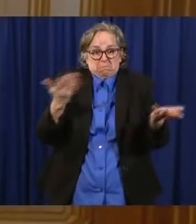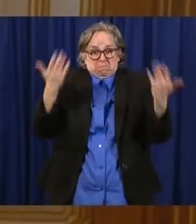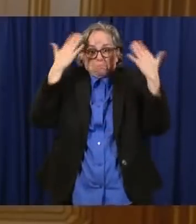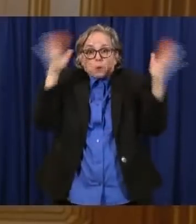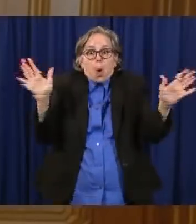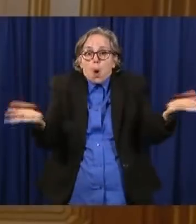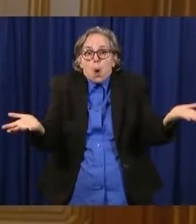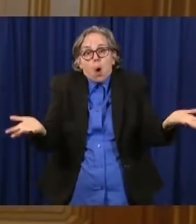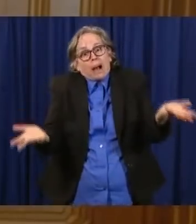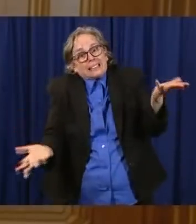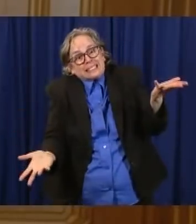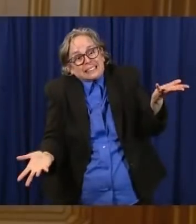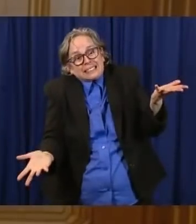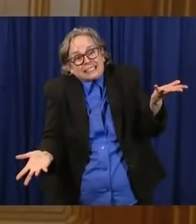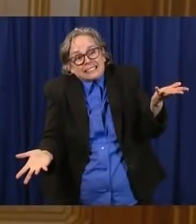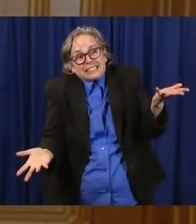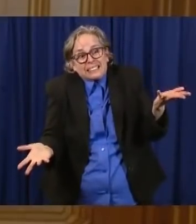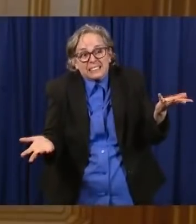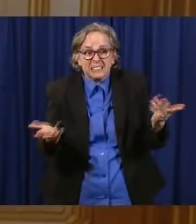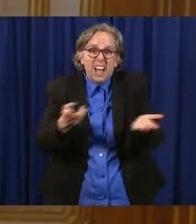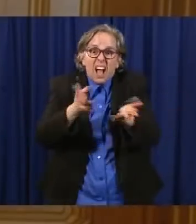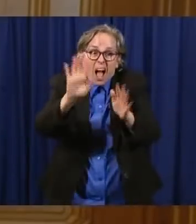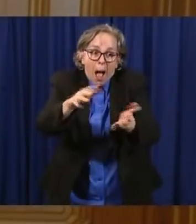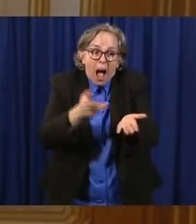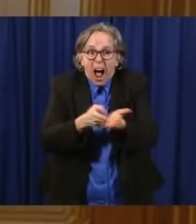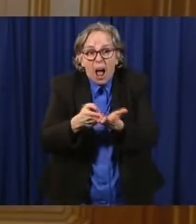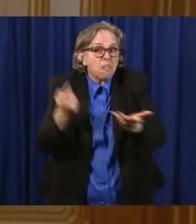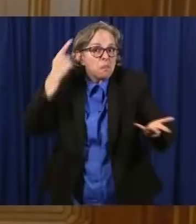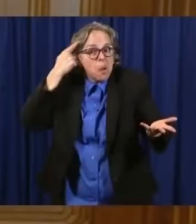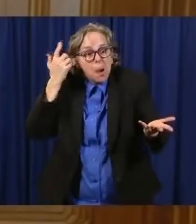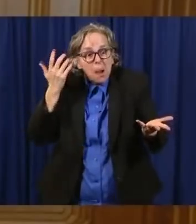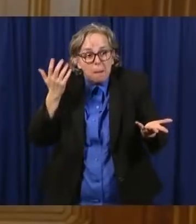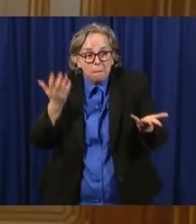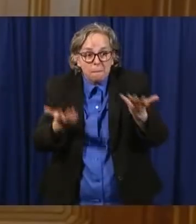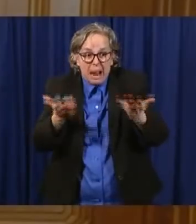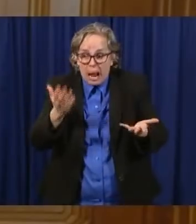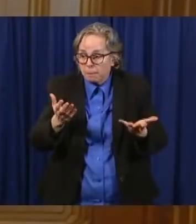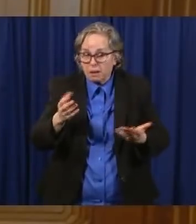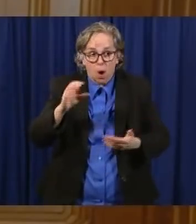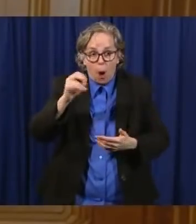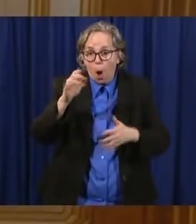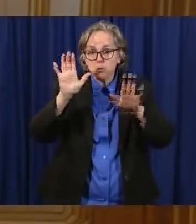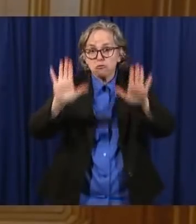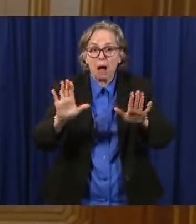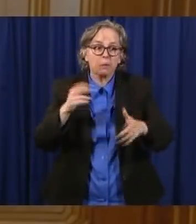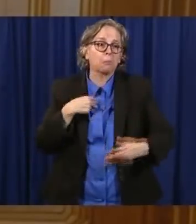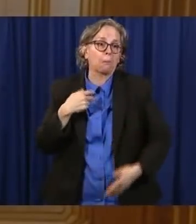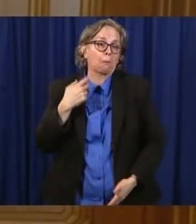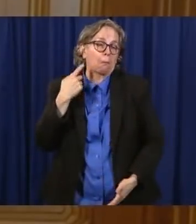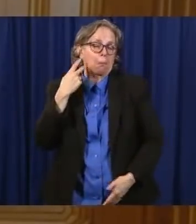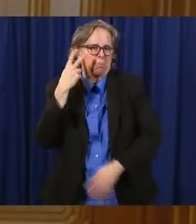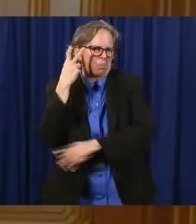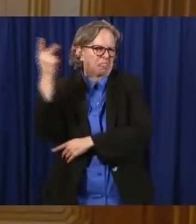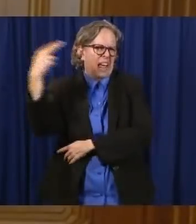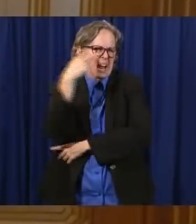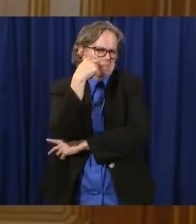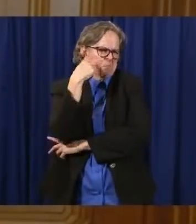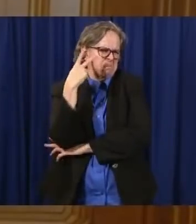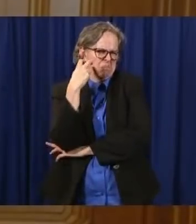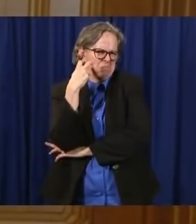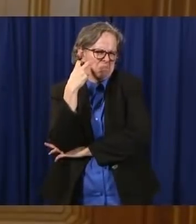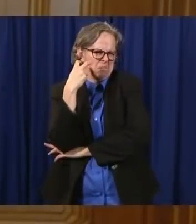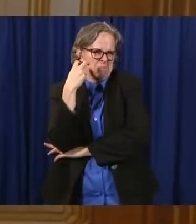didn't think we were going to do as good a job as we did. They didn't think Ohioans would do this. They thought we'd do it